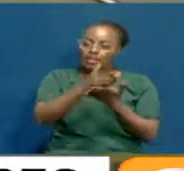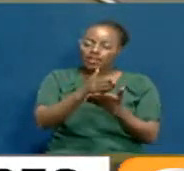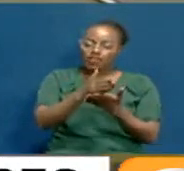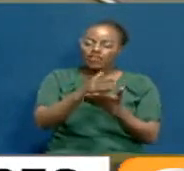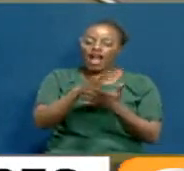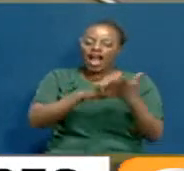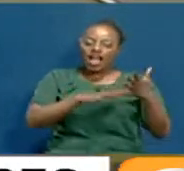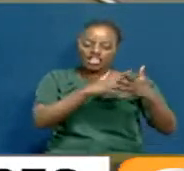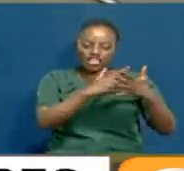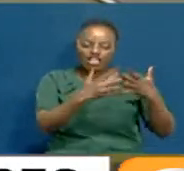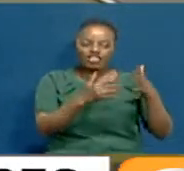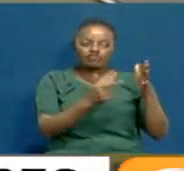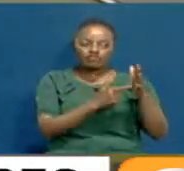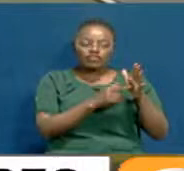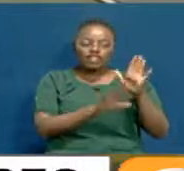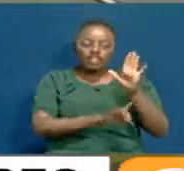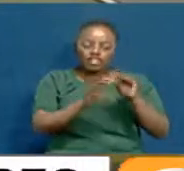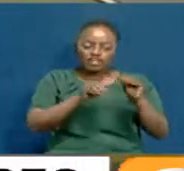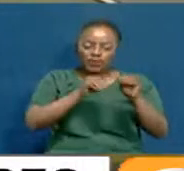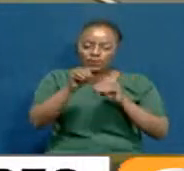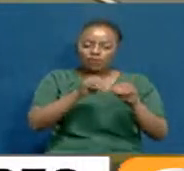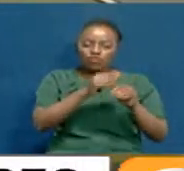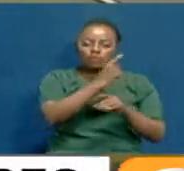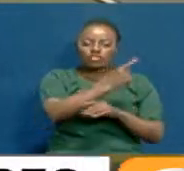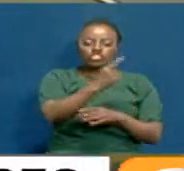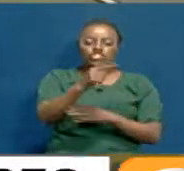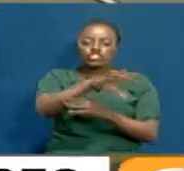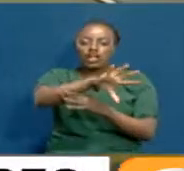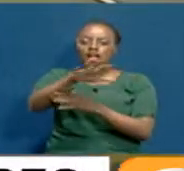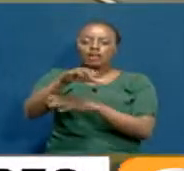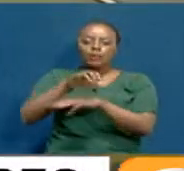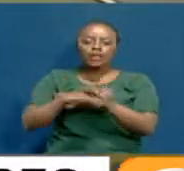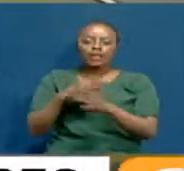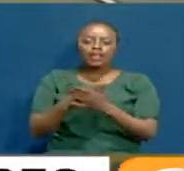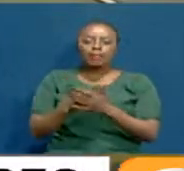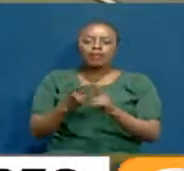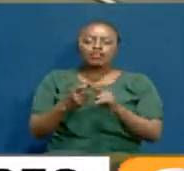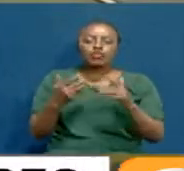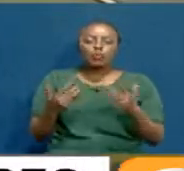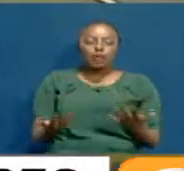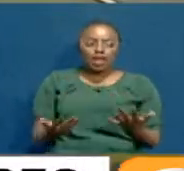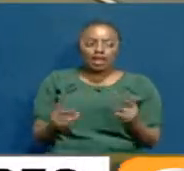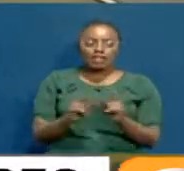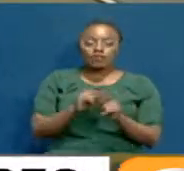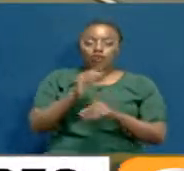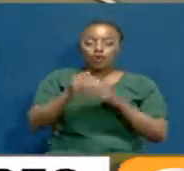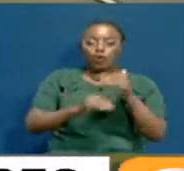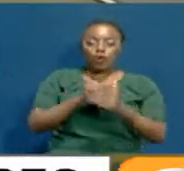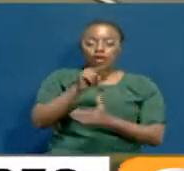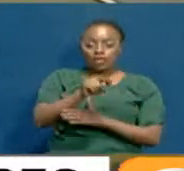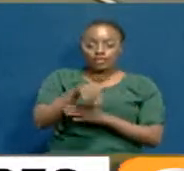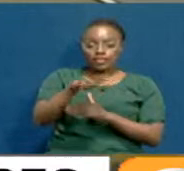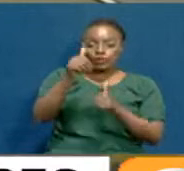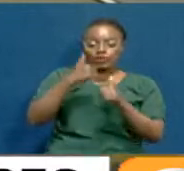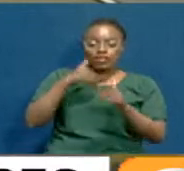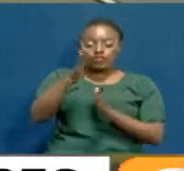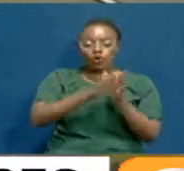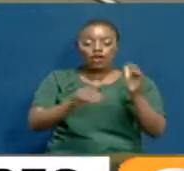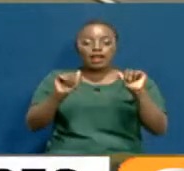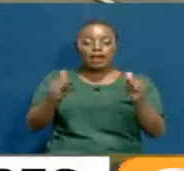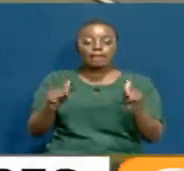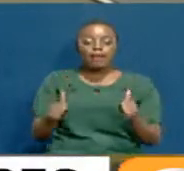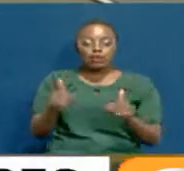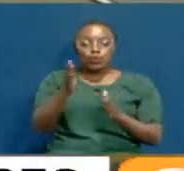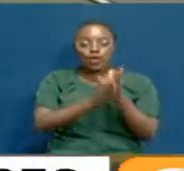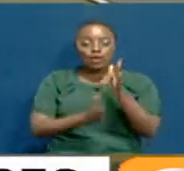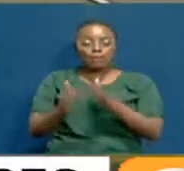charter is actually developed from every county. Where do we get the money? All these industries that have not been organized, we